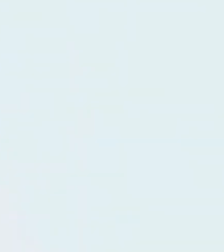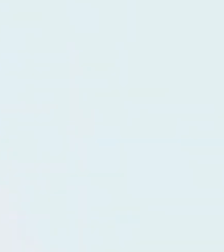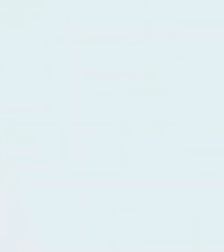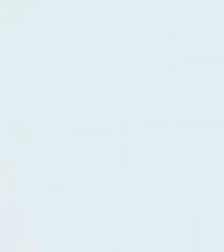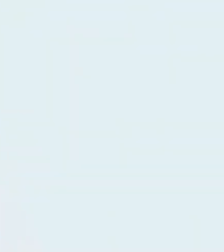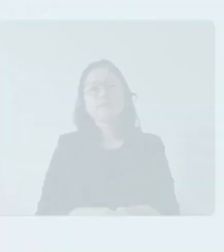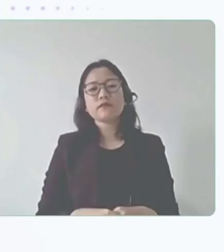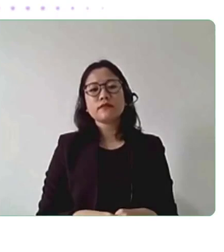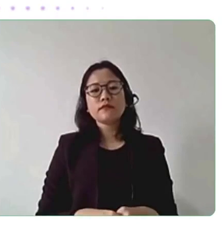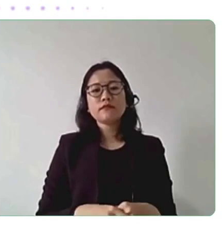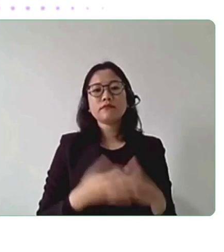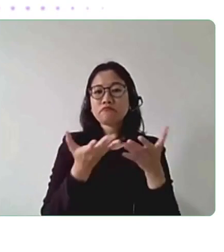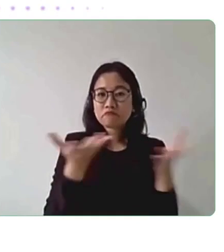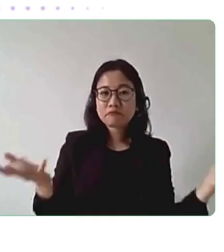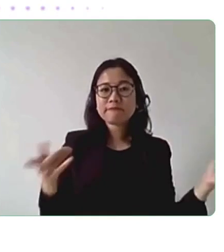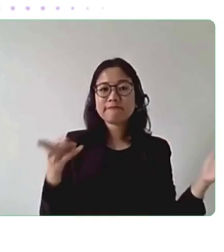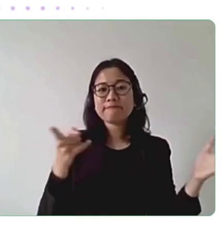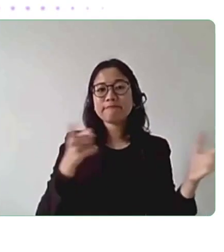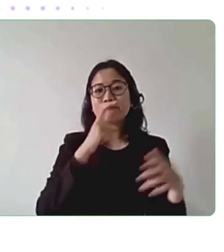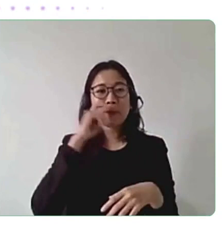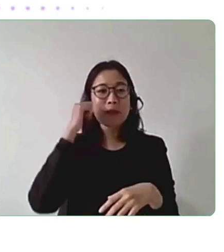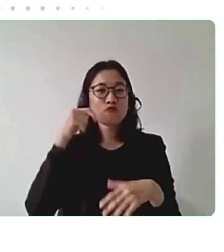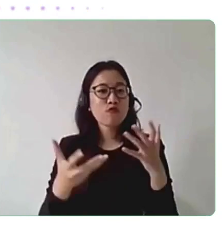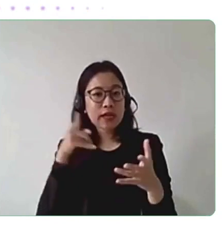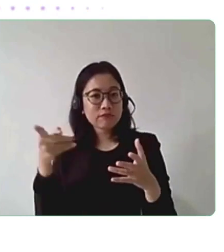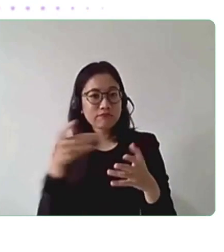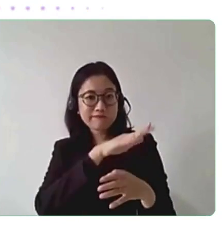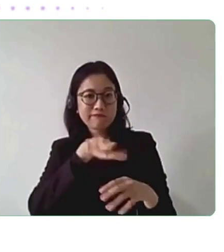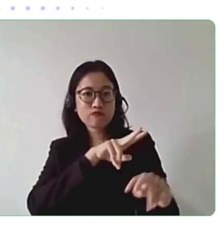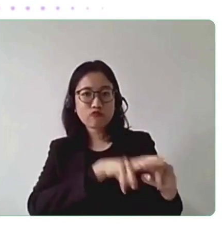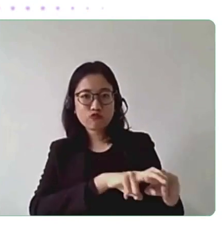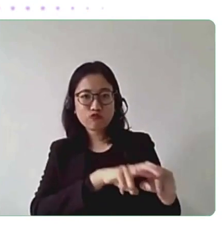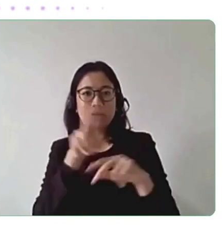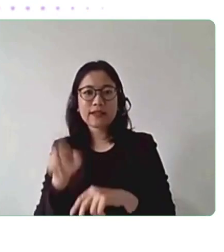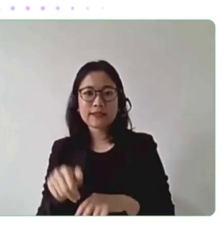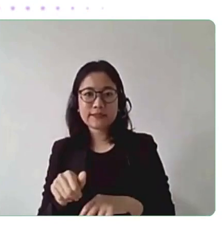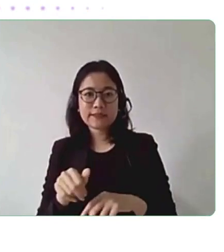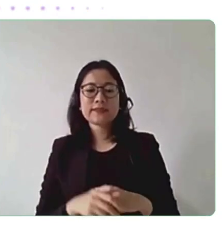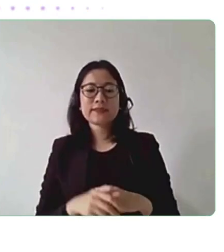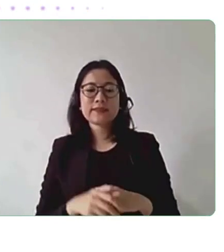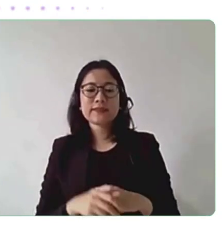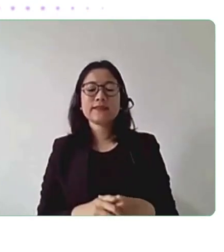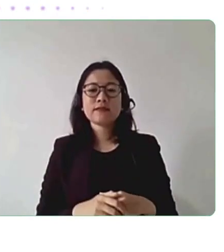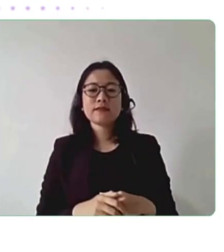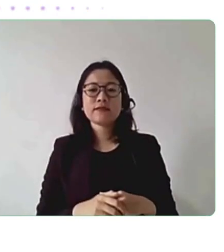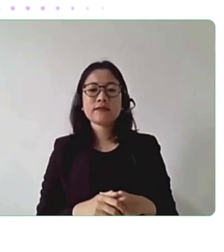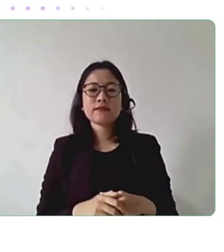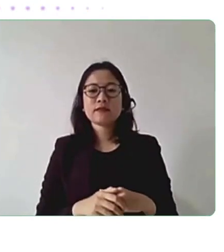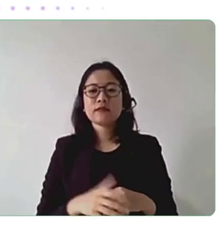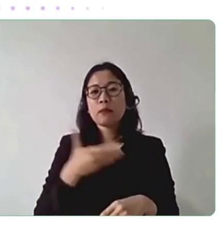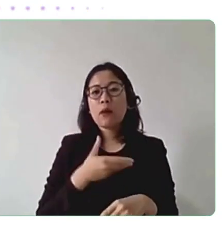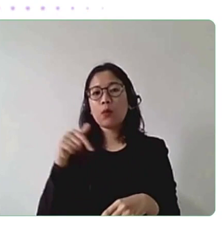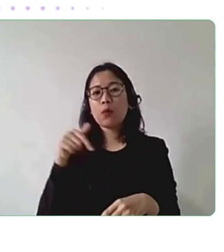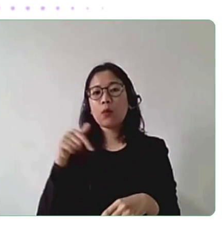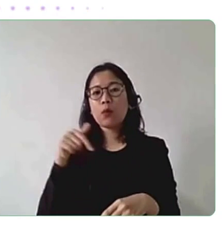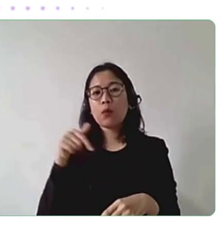Ladies and gentlemen, you may kindly be seated. To officially commence our webinar today, let's begin with